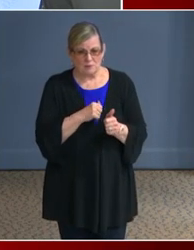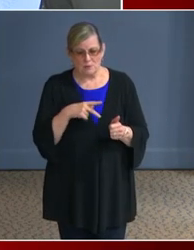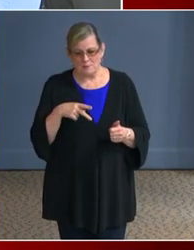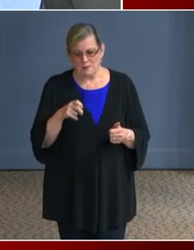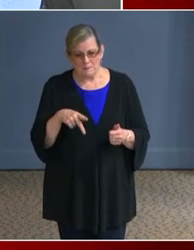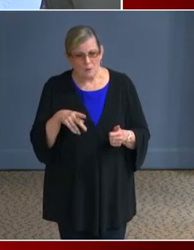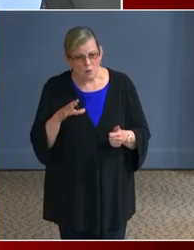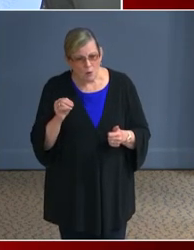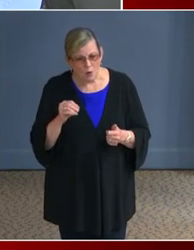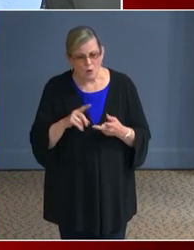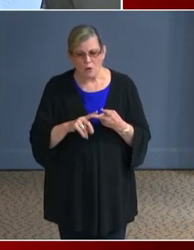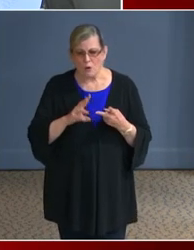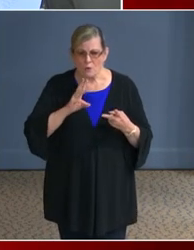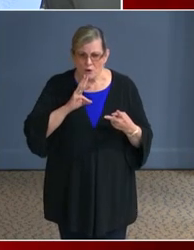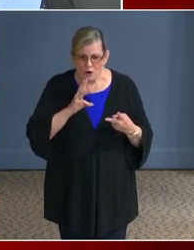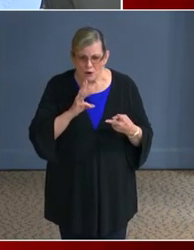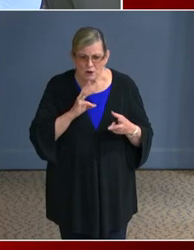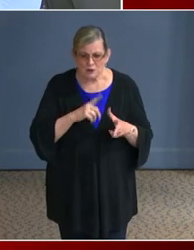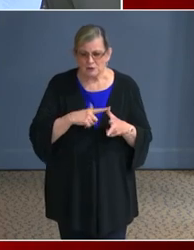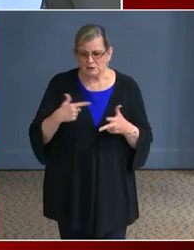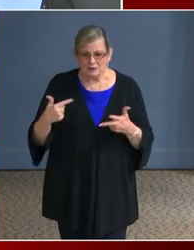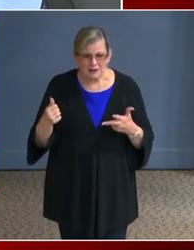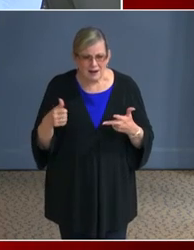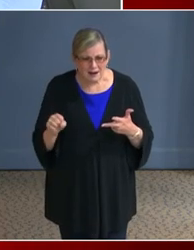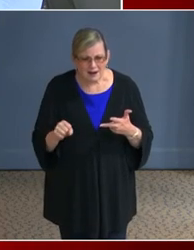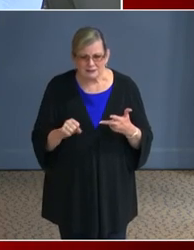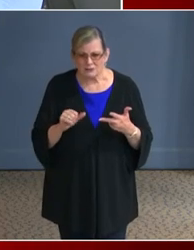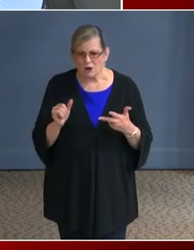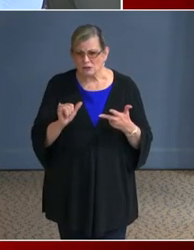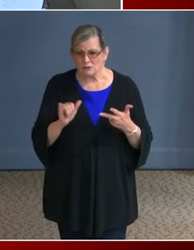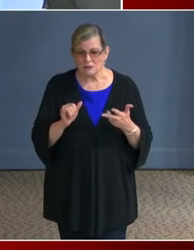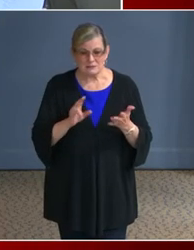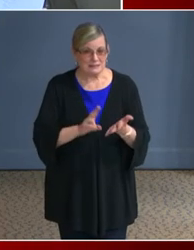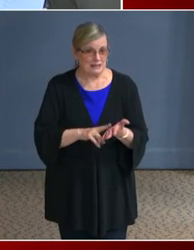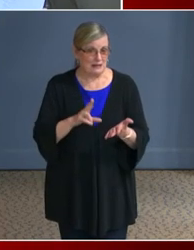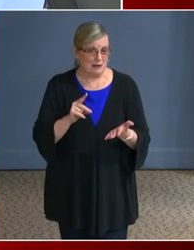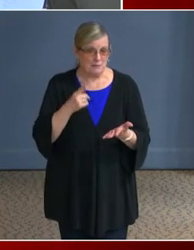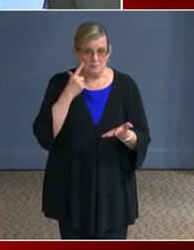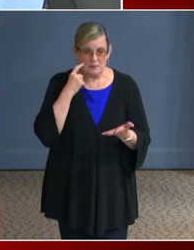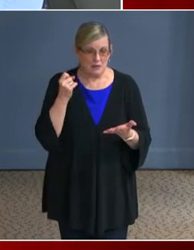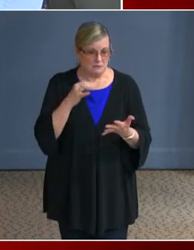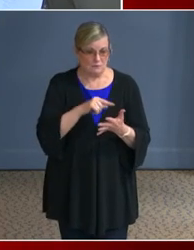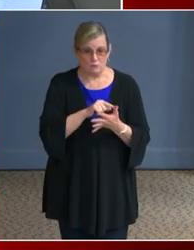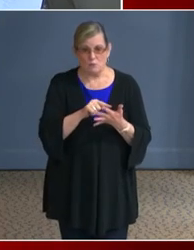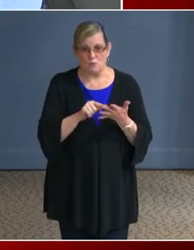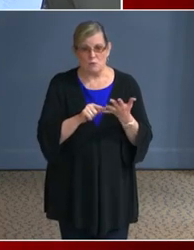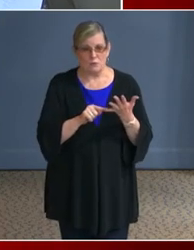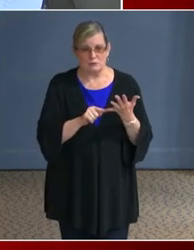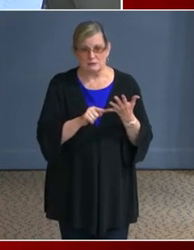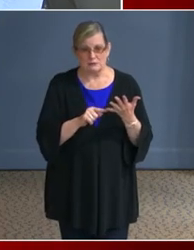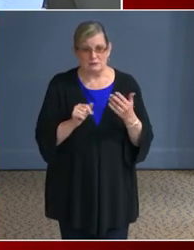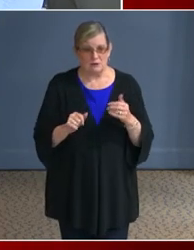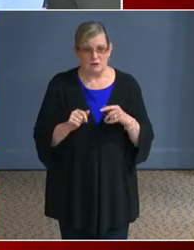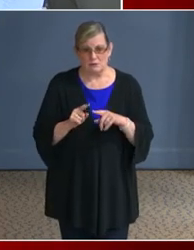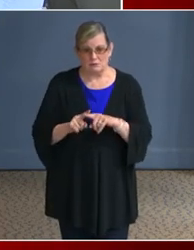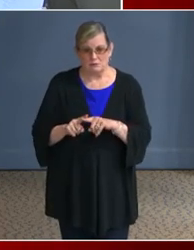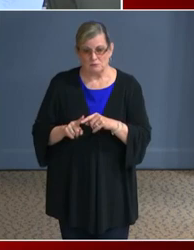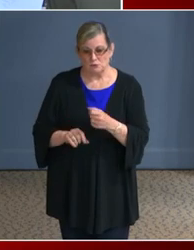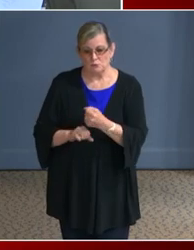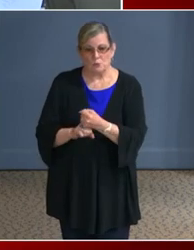and Washington Gas to also sign up because those arrearages can also be